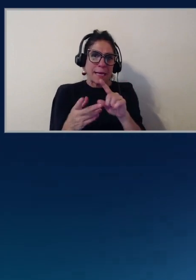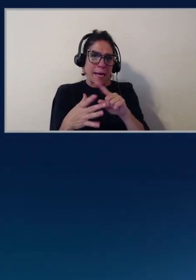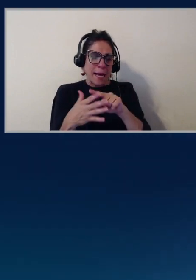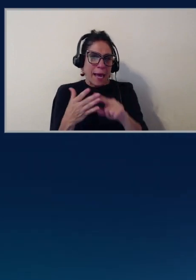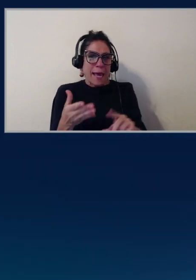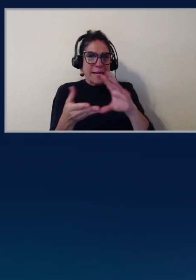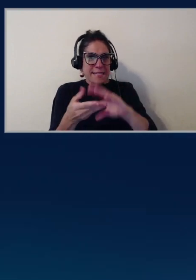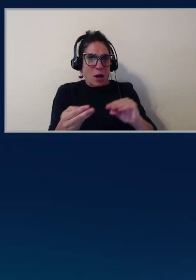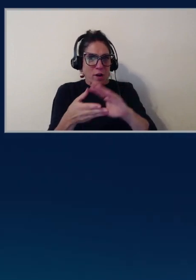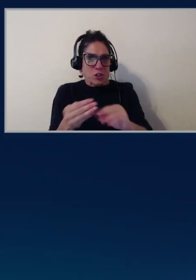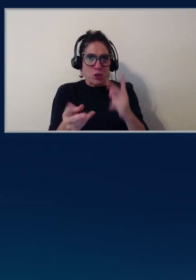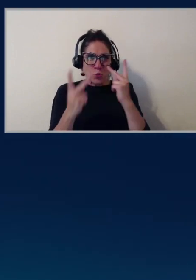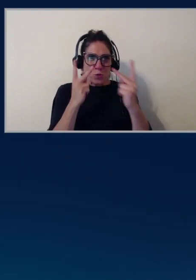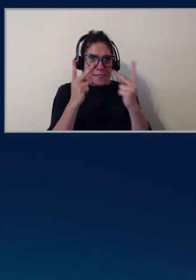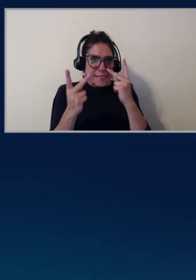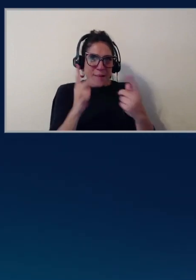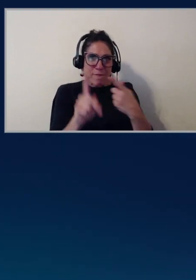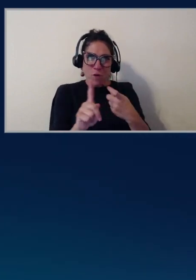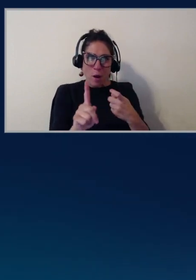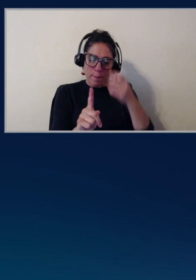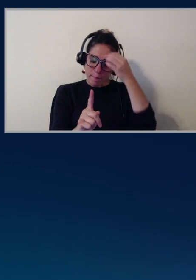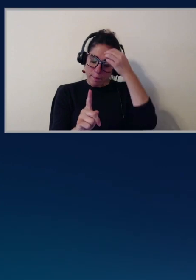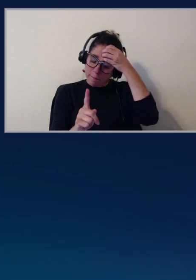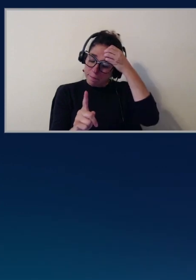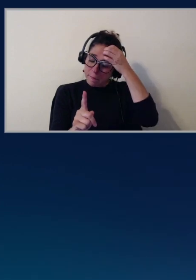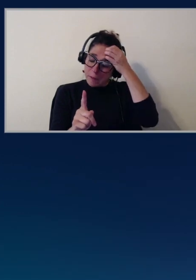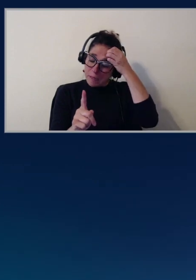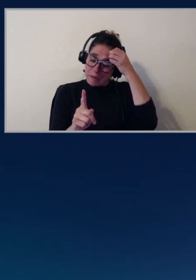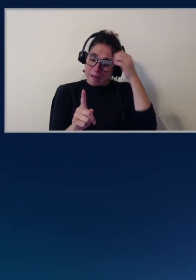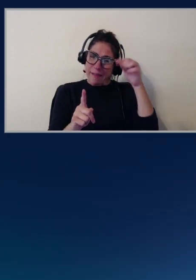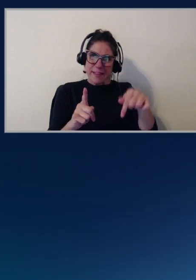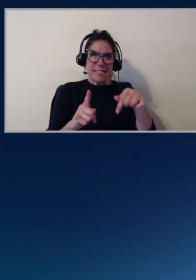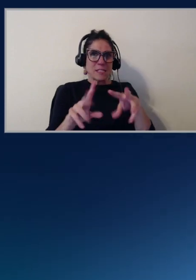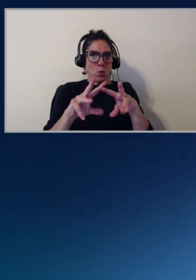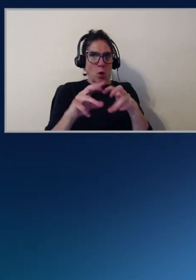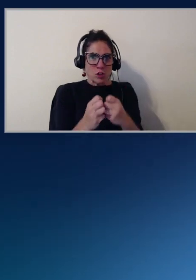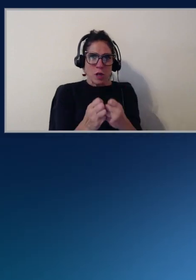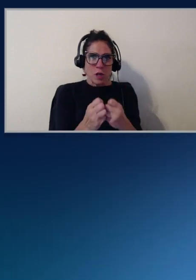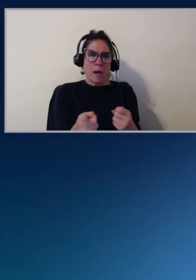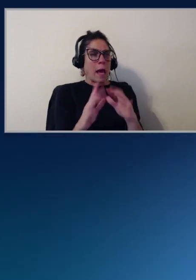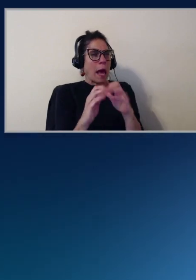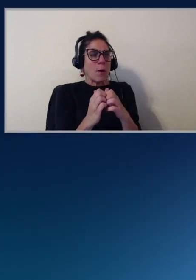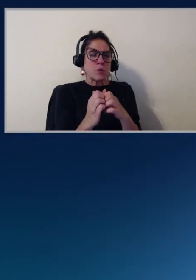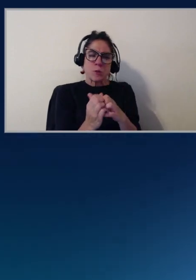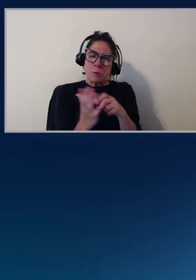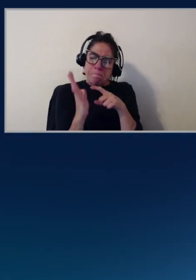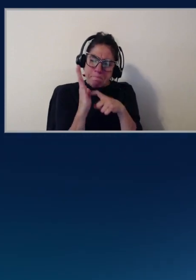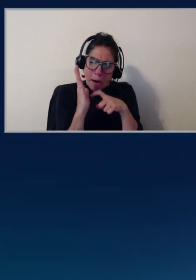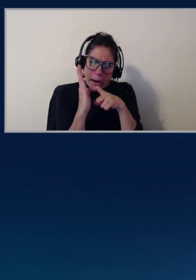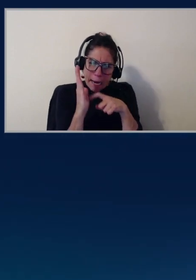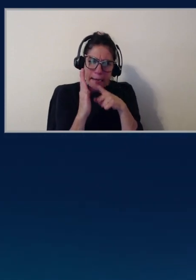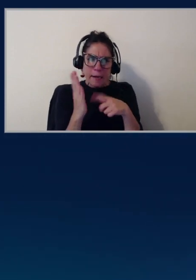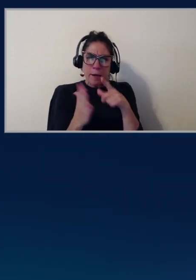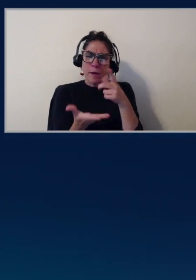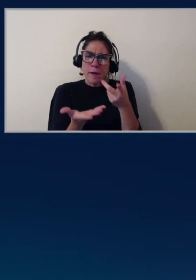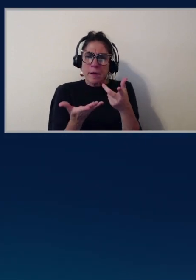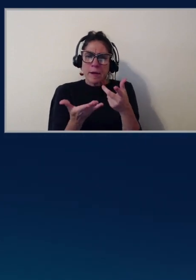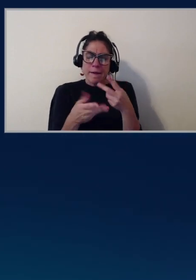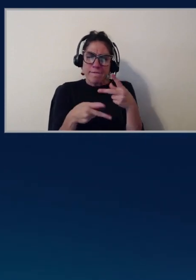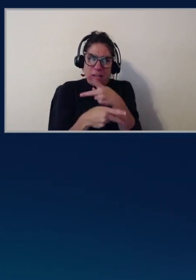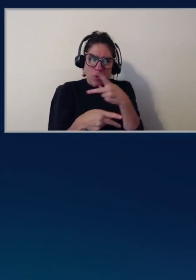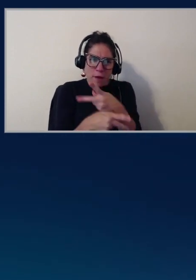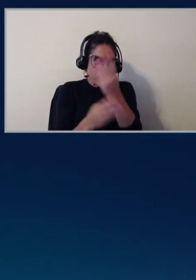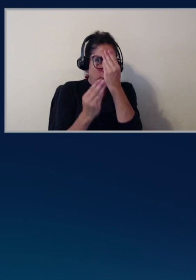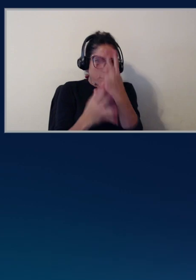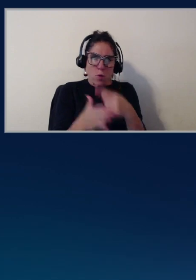going to see from this session, how do you mine that information to know what did people like about it, what did people not like